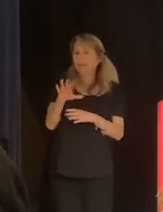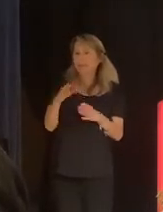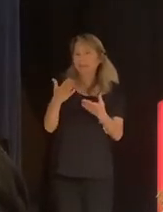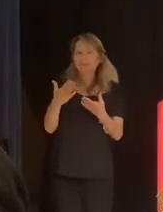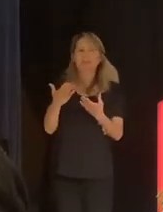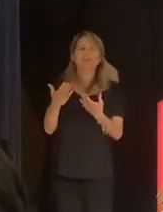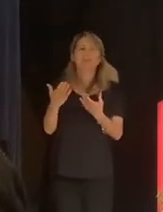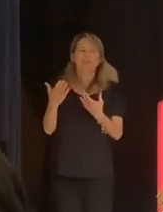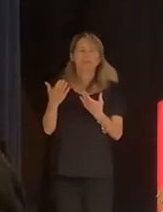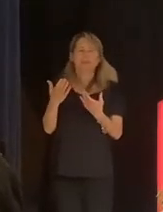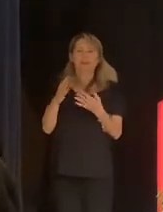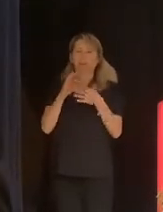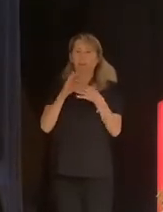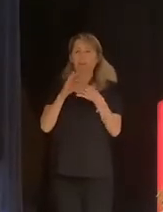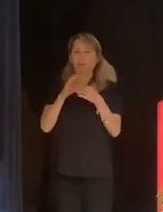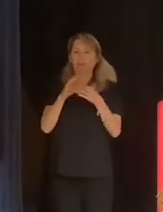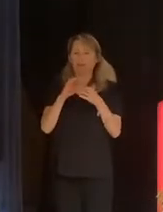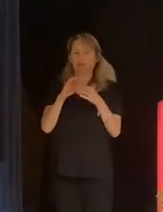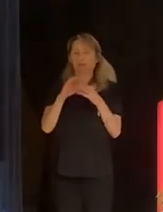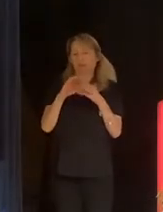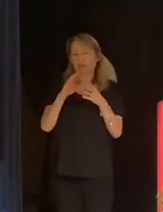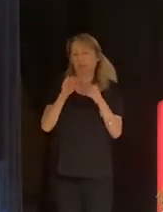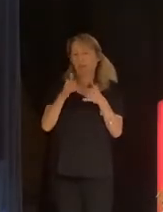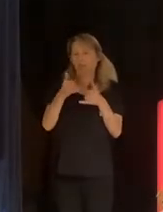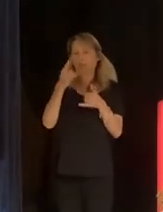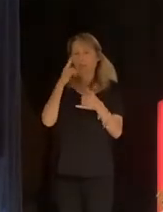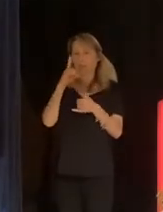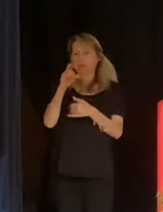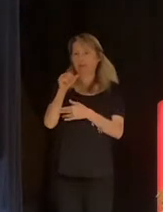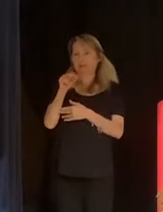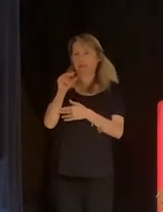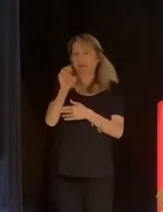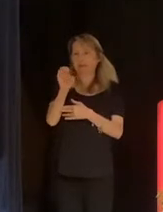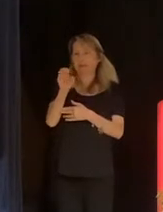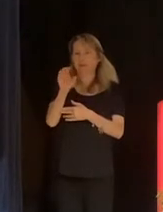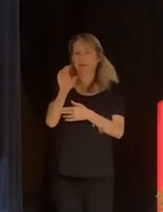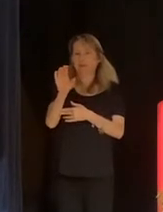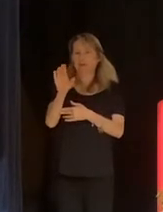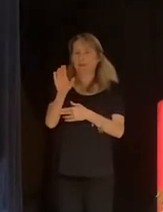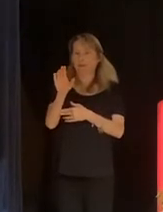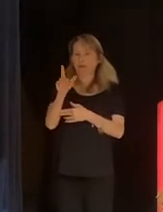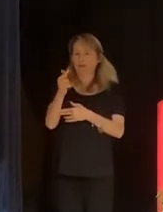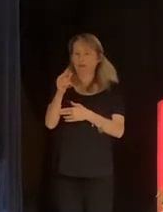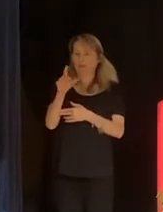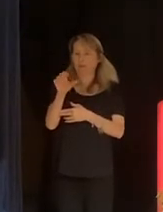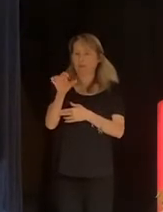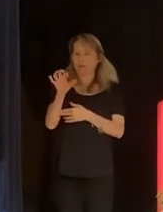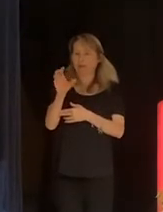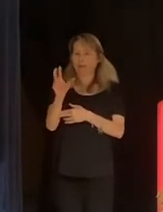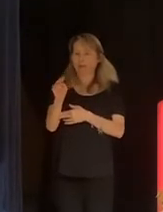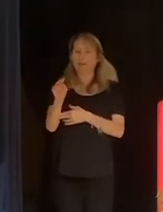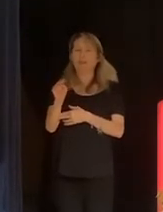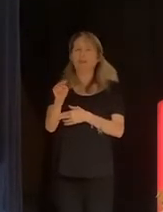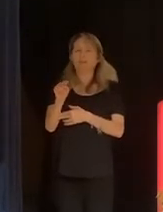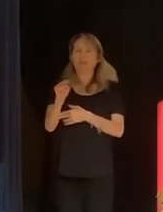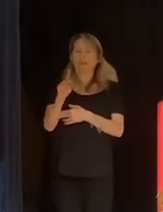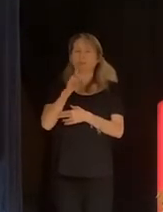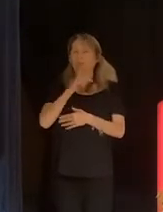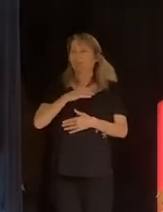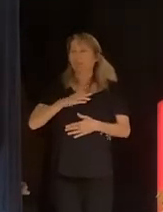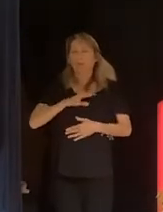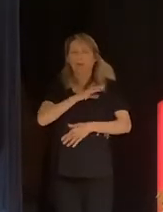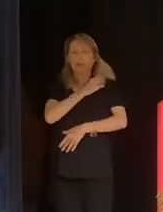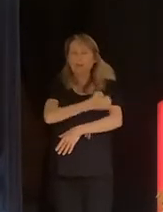for cooperation goes to Dennis Goffman. Dennis is a very happy and energetic young man who always enjoys the